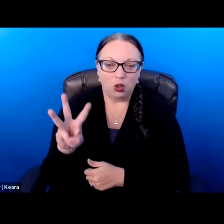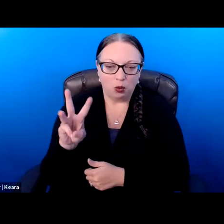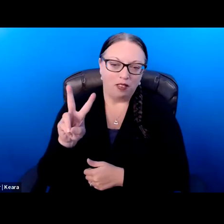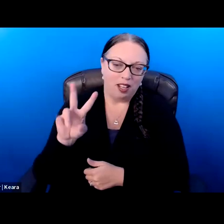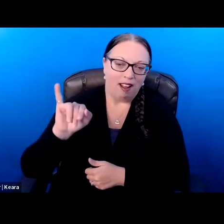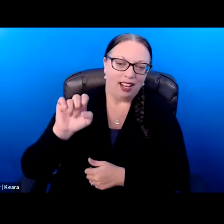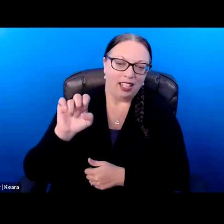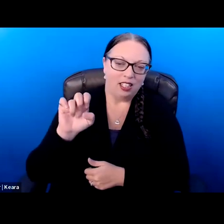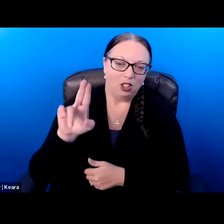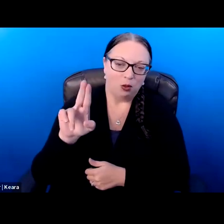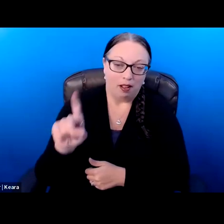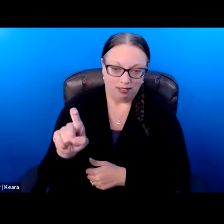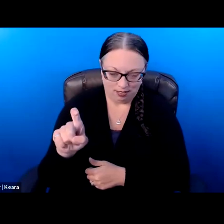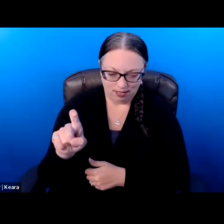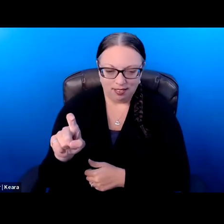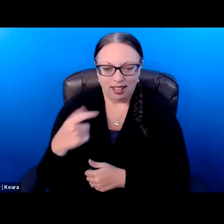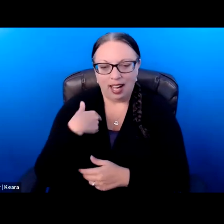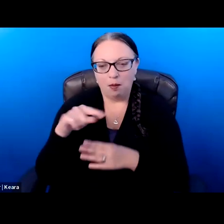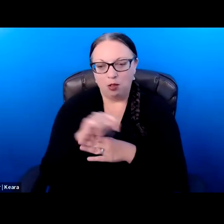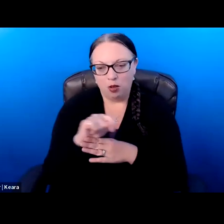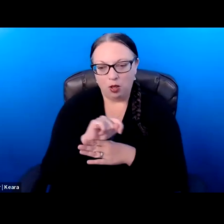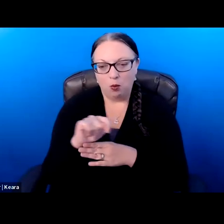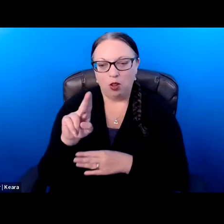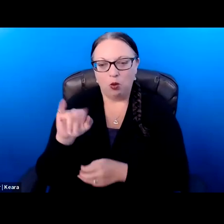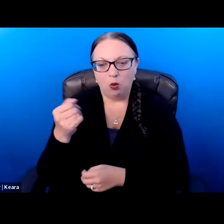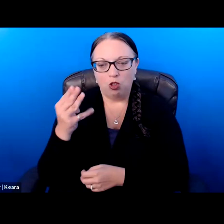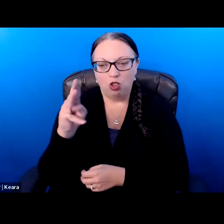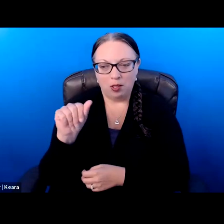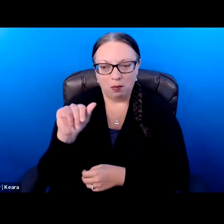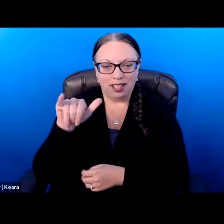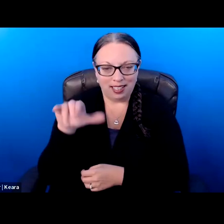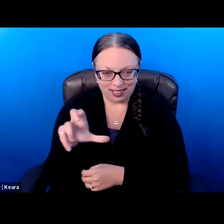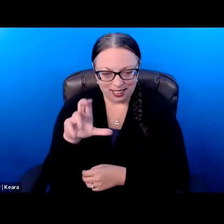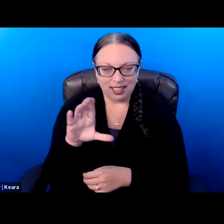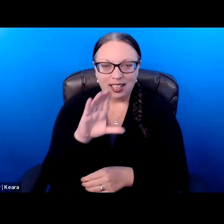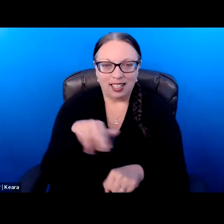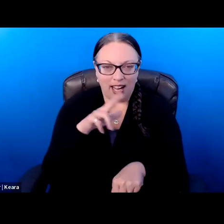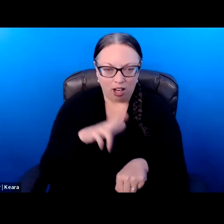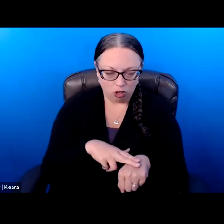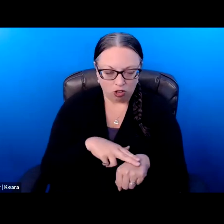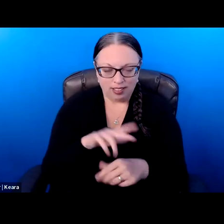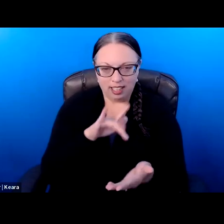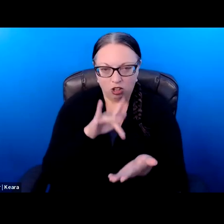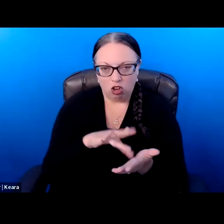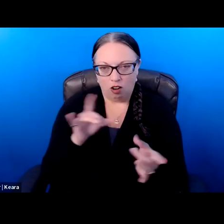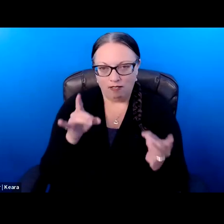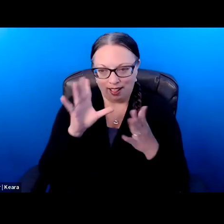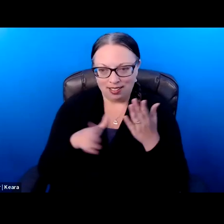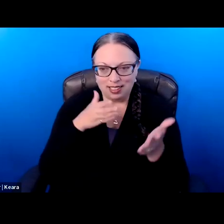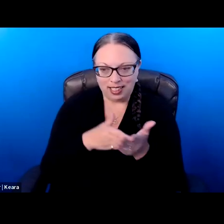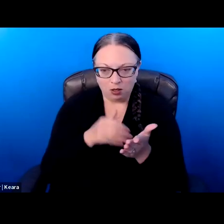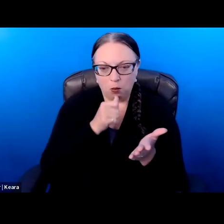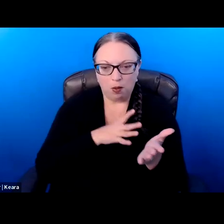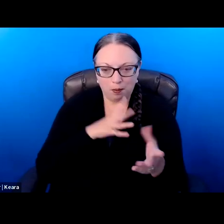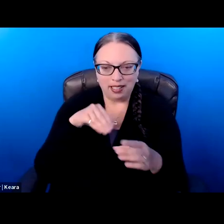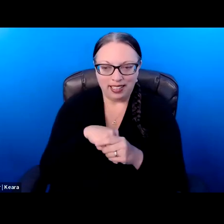of the training and TA managers with Ujima Inc., the National Center on Violence Against Women in the Black Community. Let me slow down,